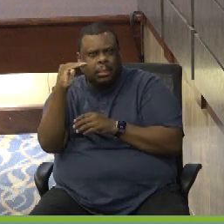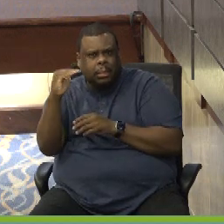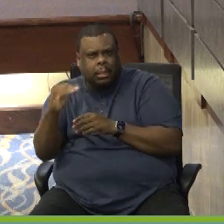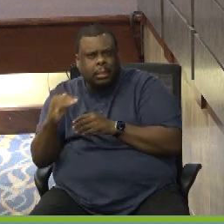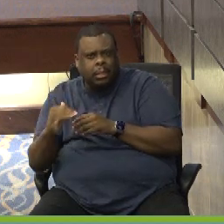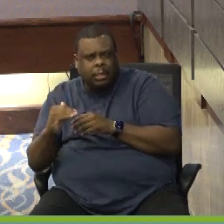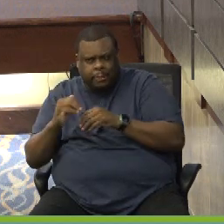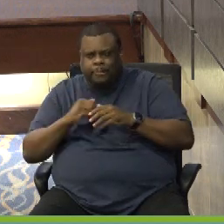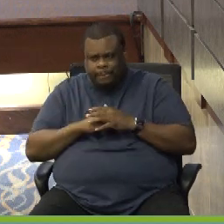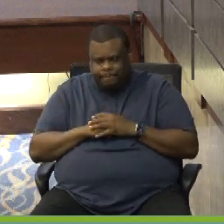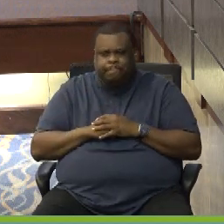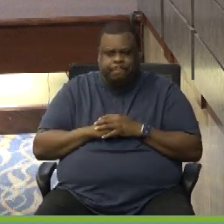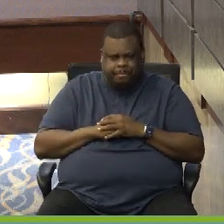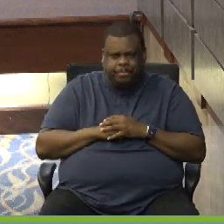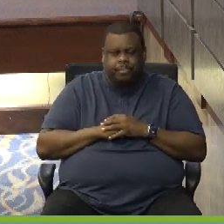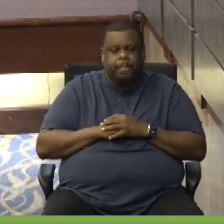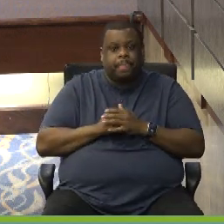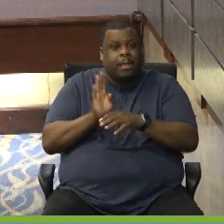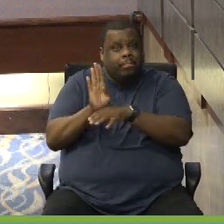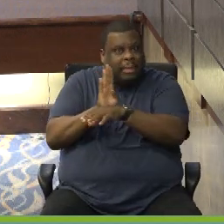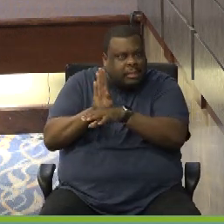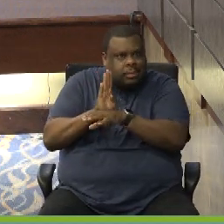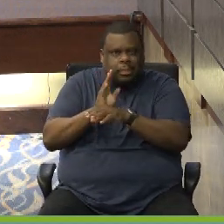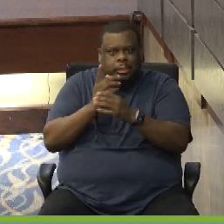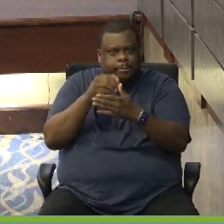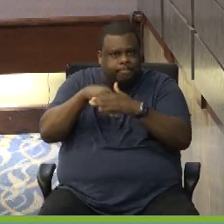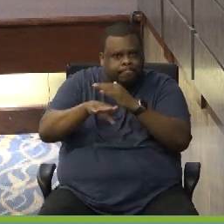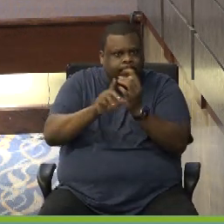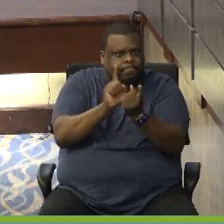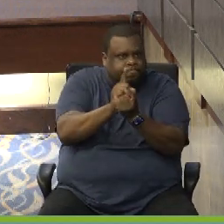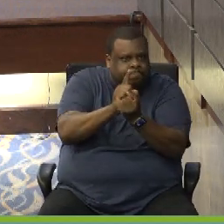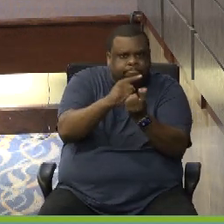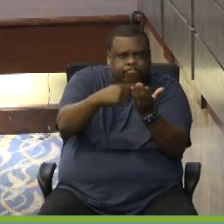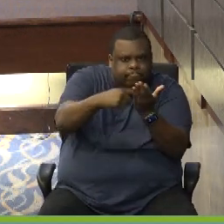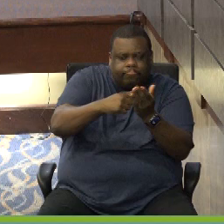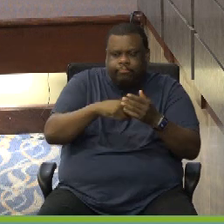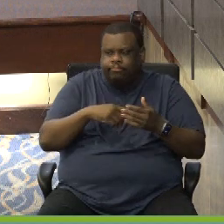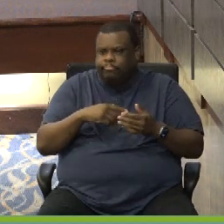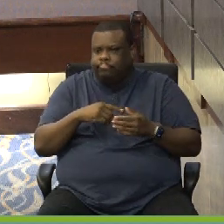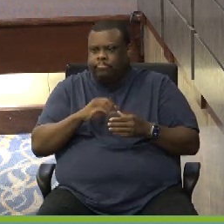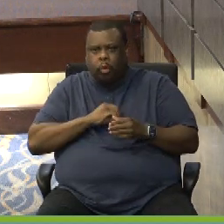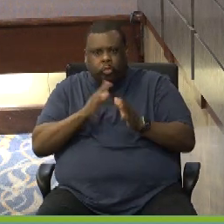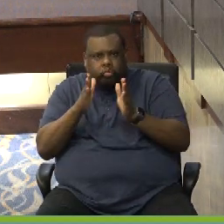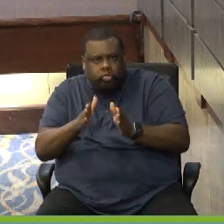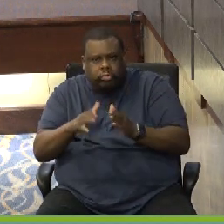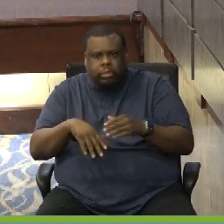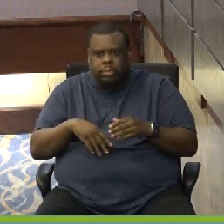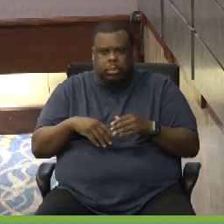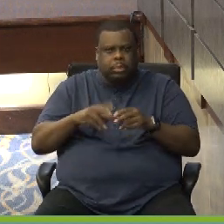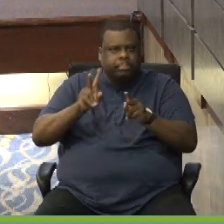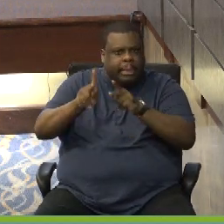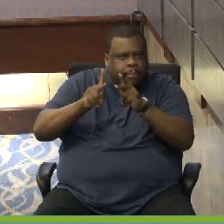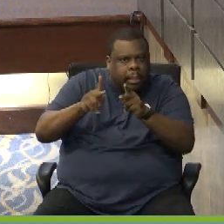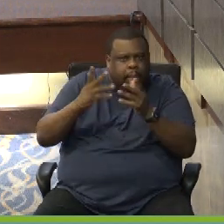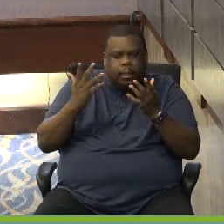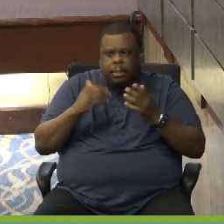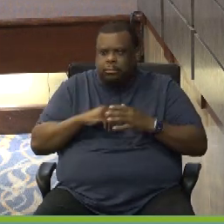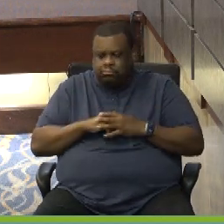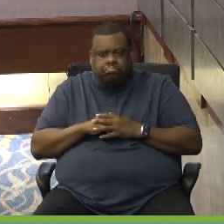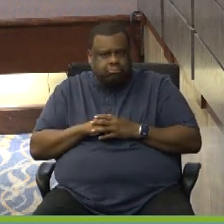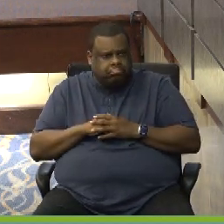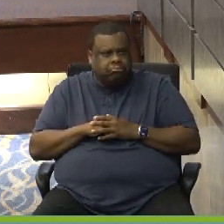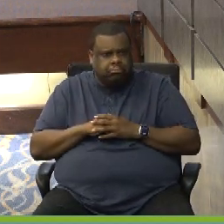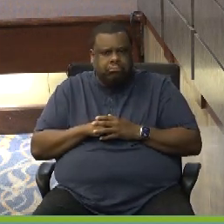survey. We visited local businesses, speaking to both owners, those that work there, as well as patrons. We did all